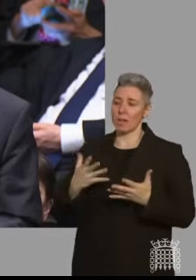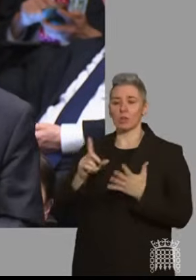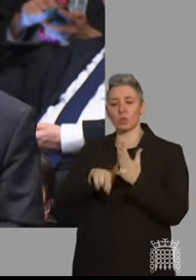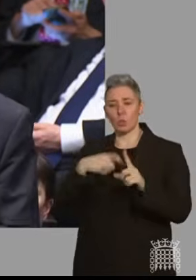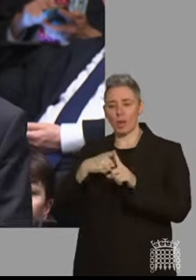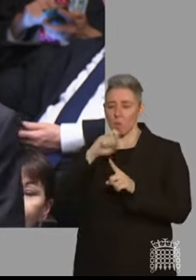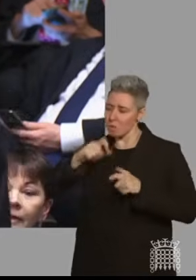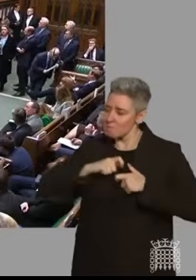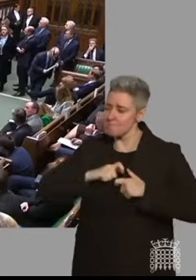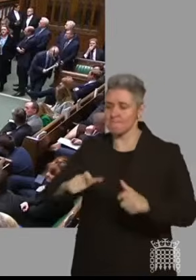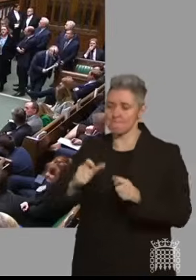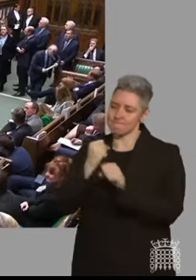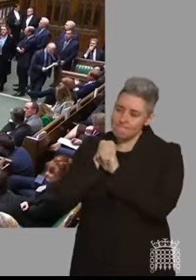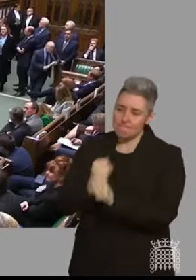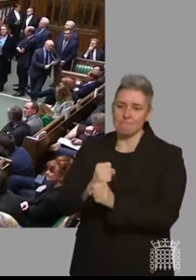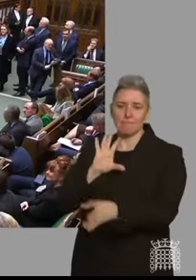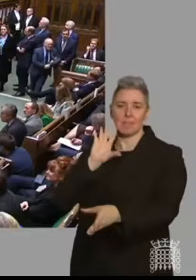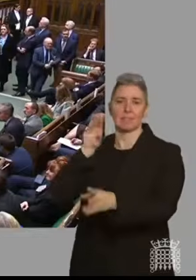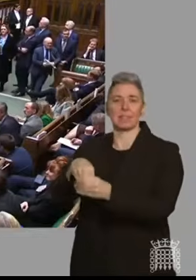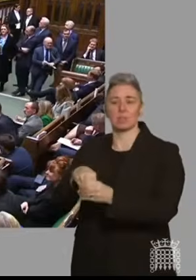for over 70 years.